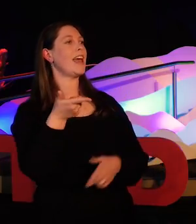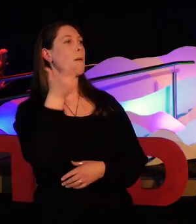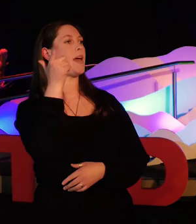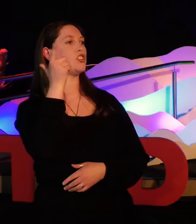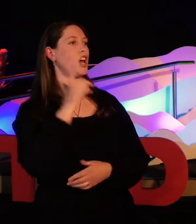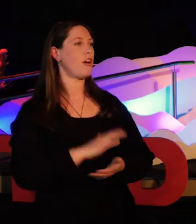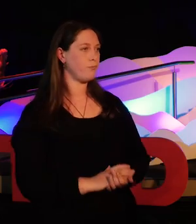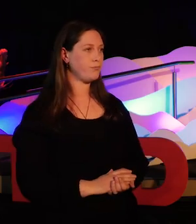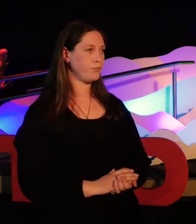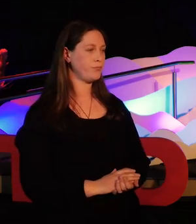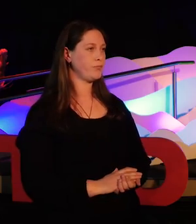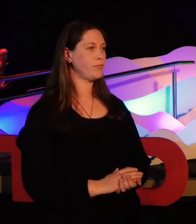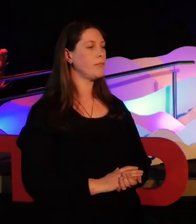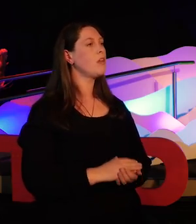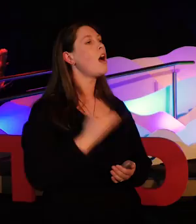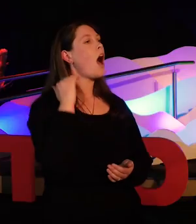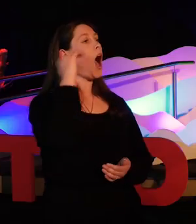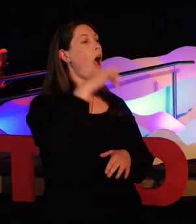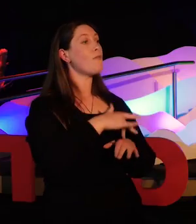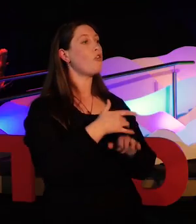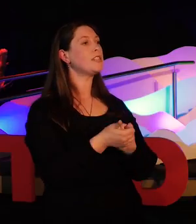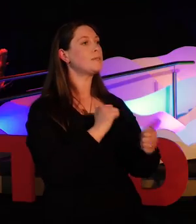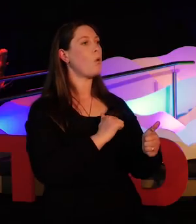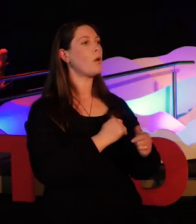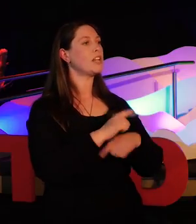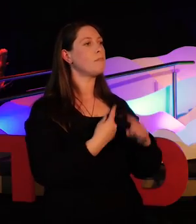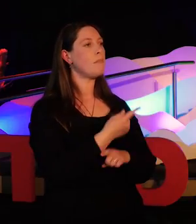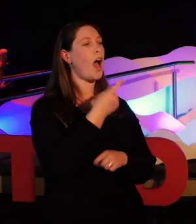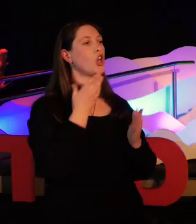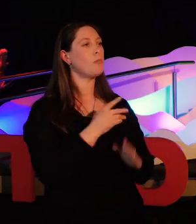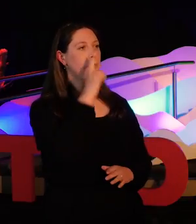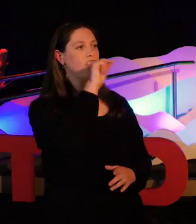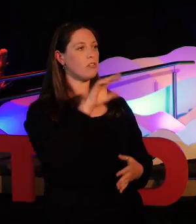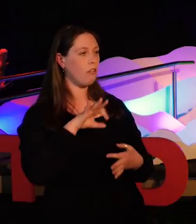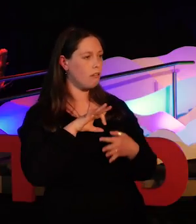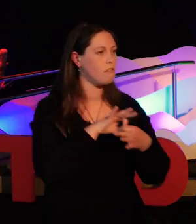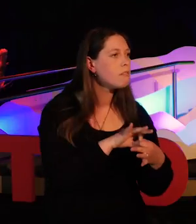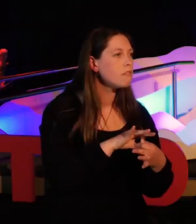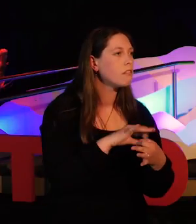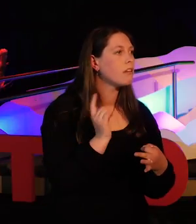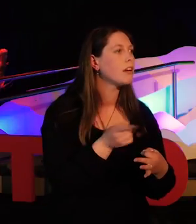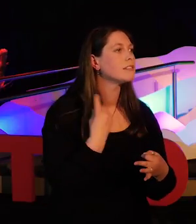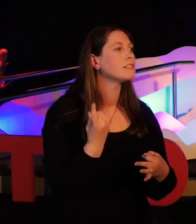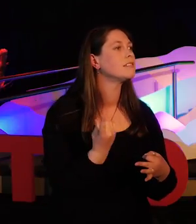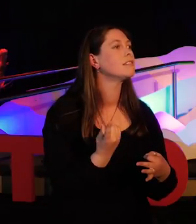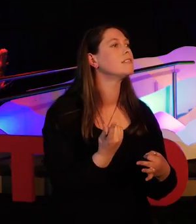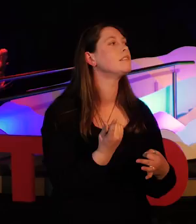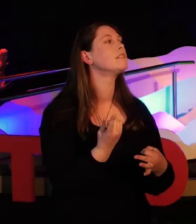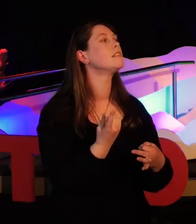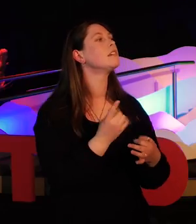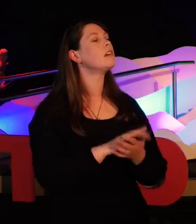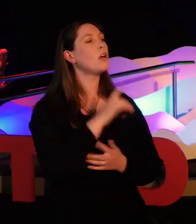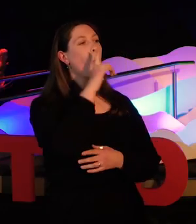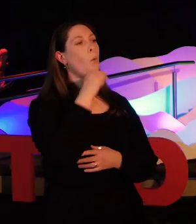manager. And high performance sport, when it's about human potential, draws us in. And what